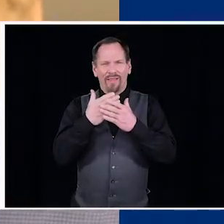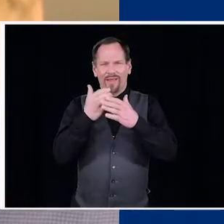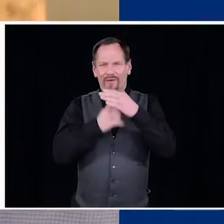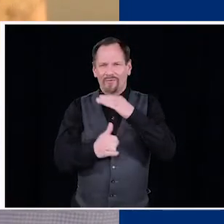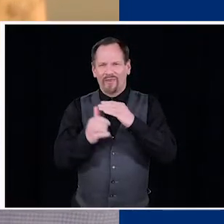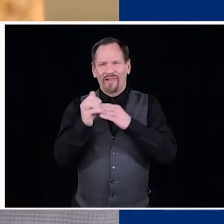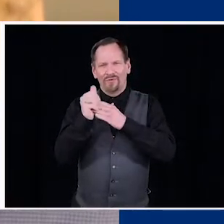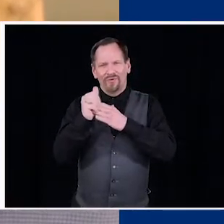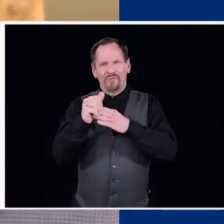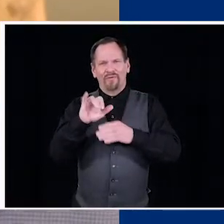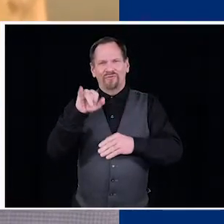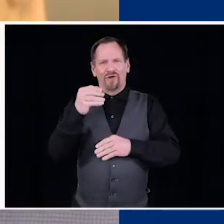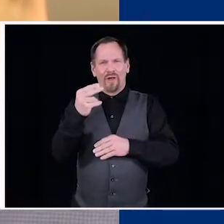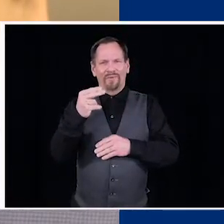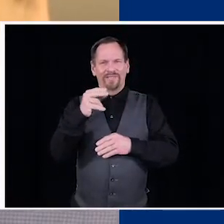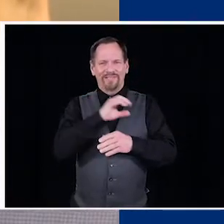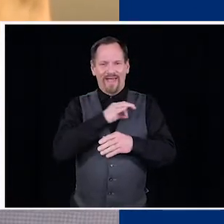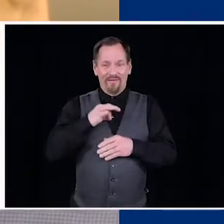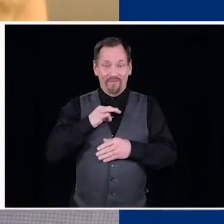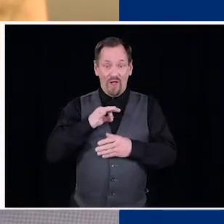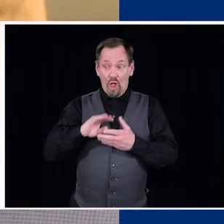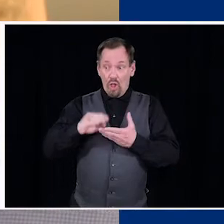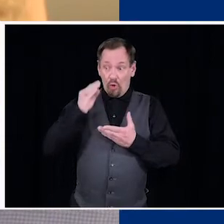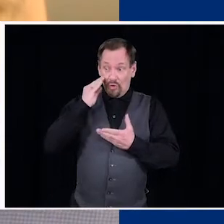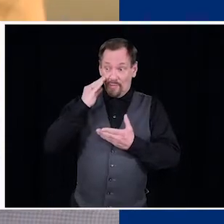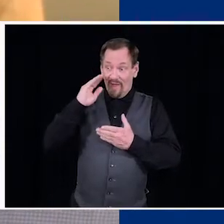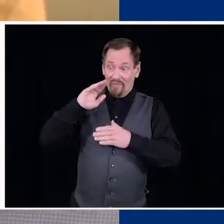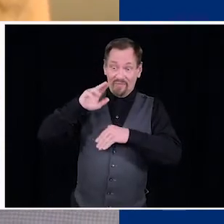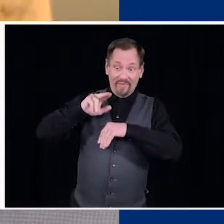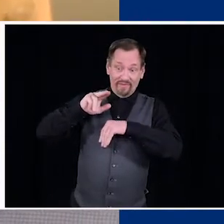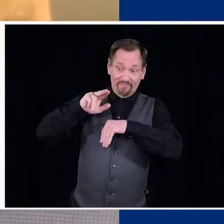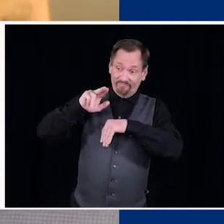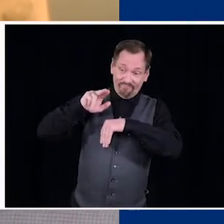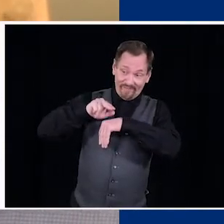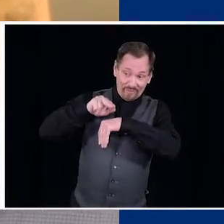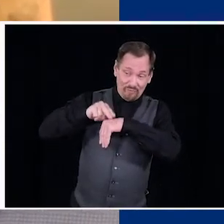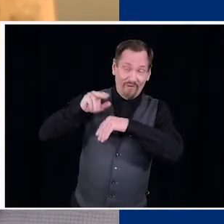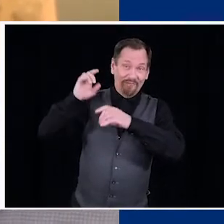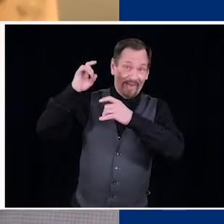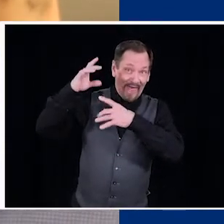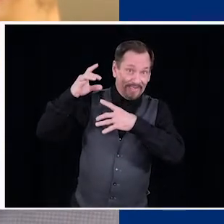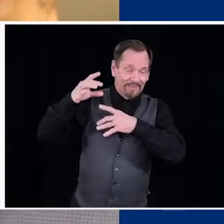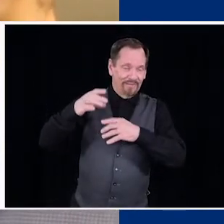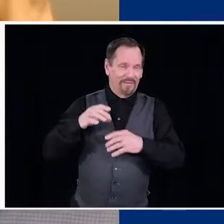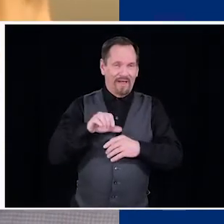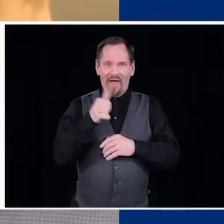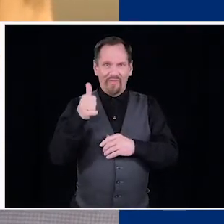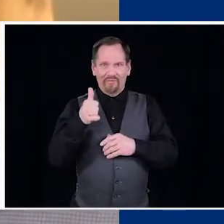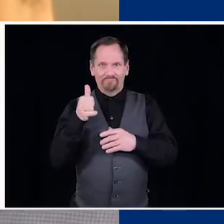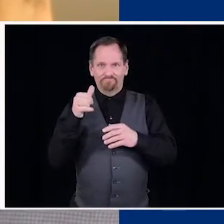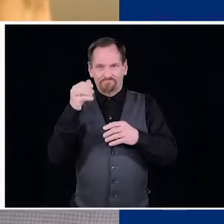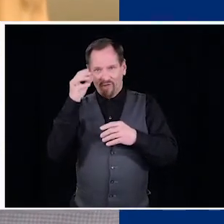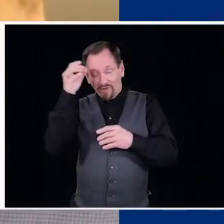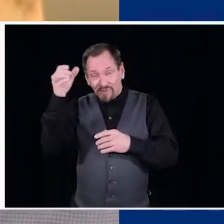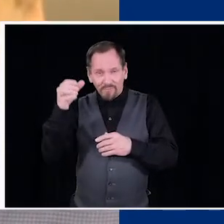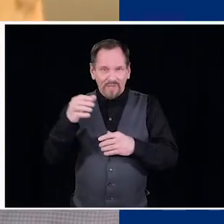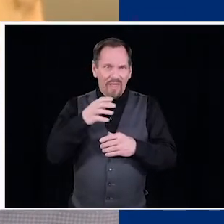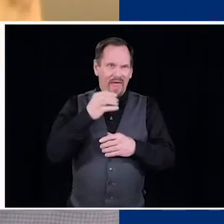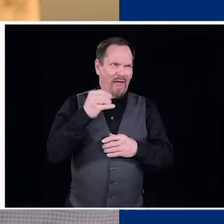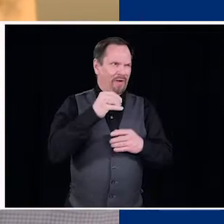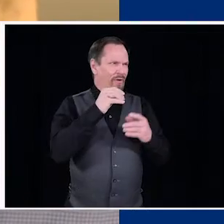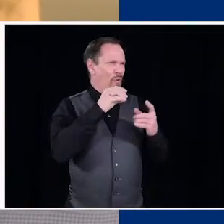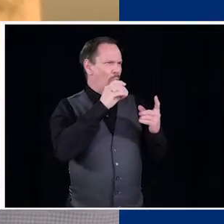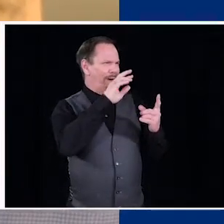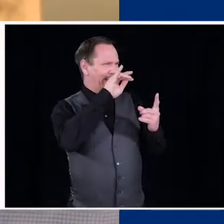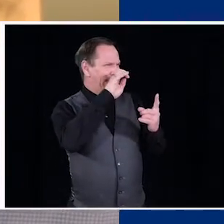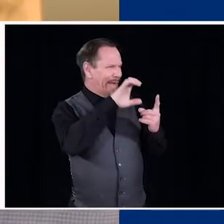Johns Hopkins staff. From the nature of light and other electromagnetic waves, to the concept of integrating organic material